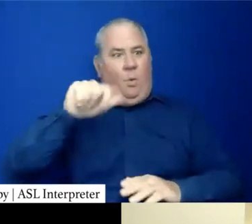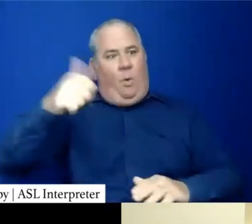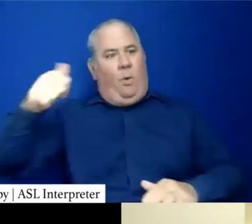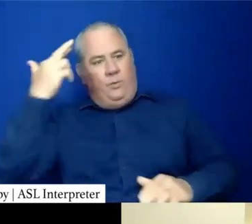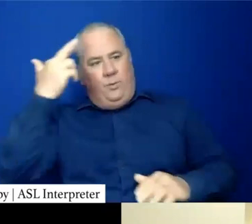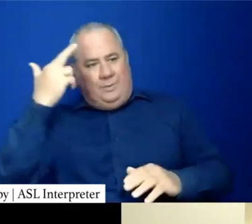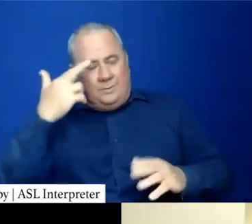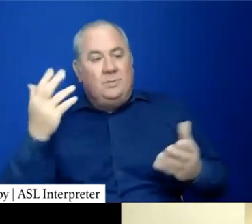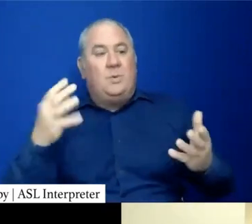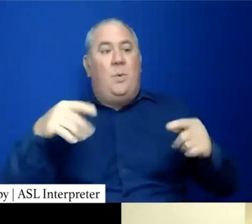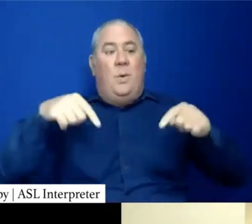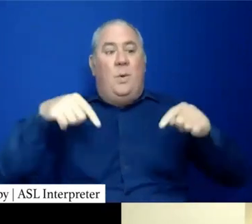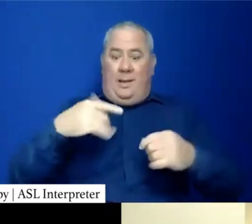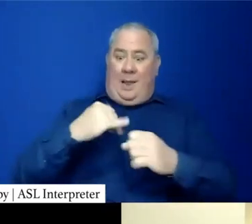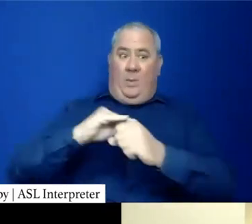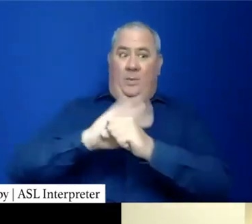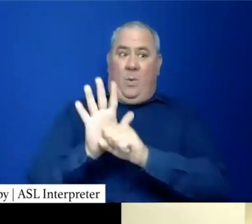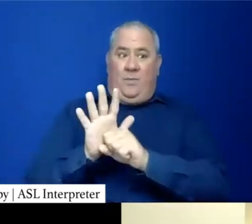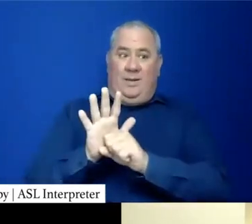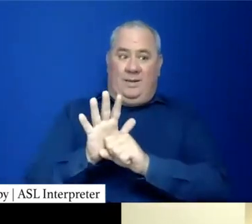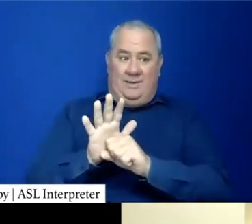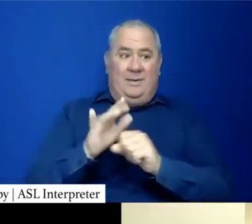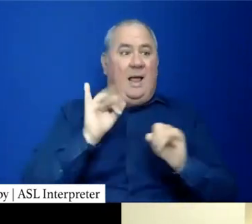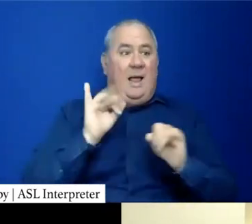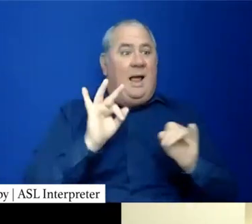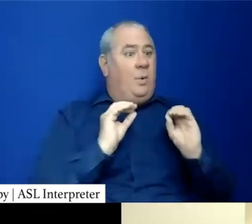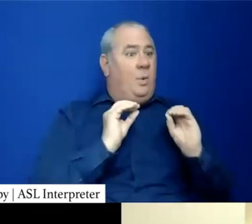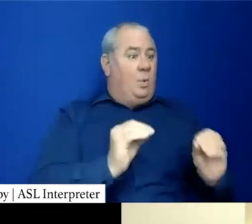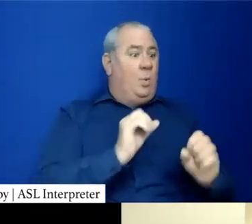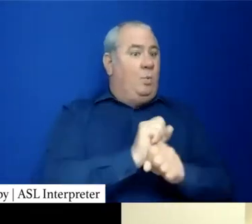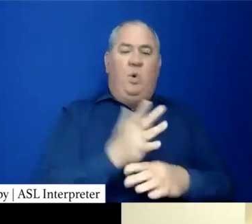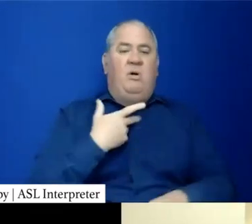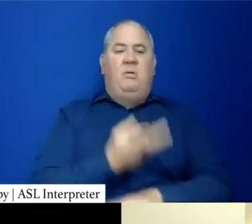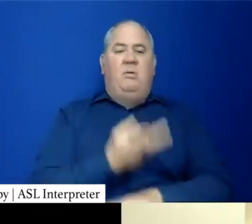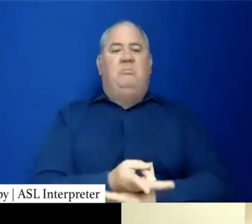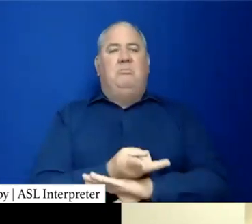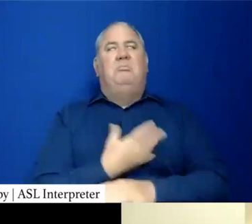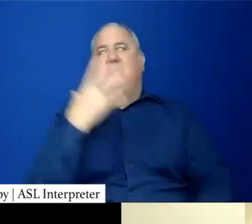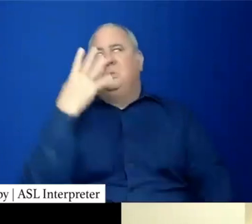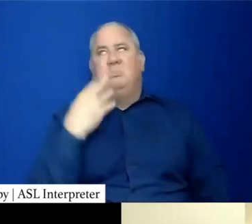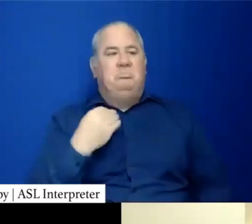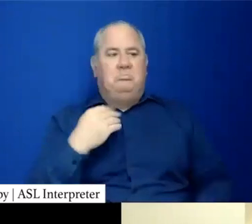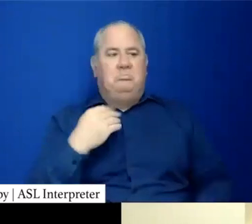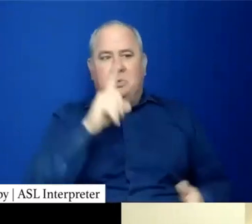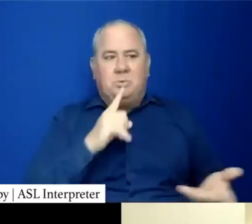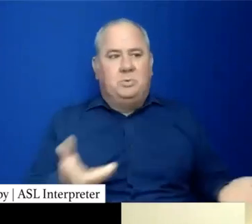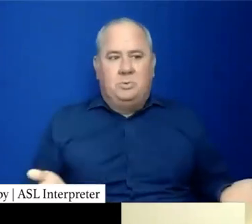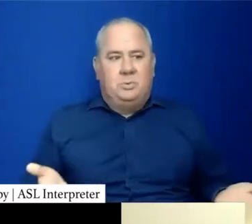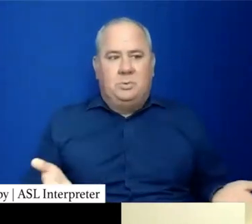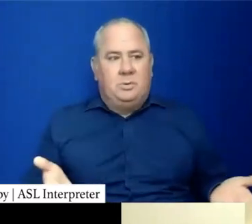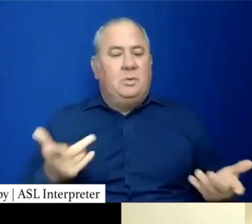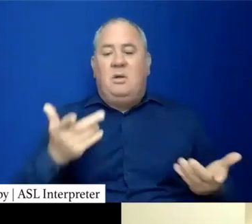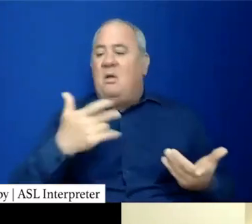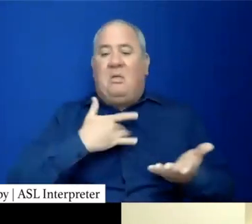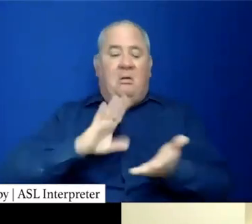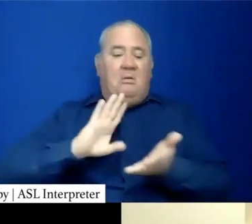where if I wasn't working, I was sleeping and not like not eating, not talking to people, not knitting, which is a